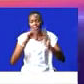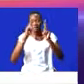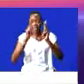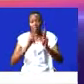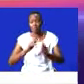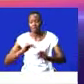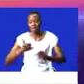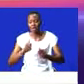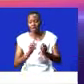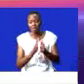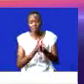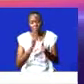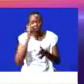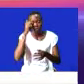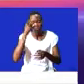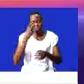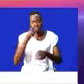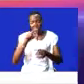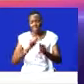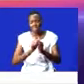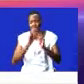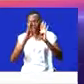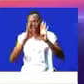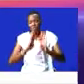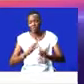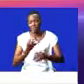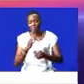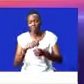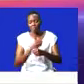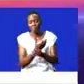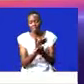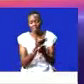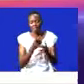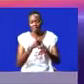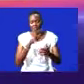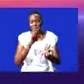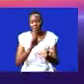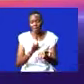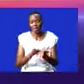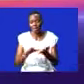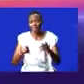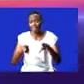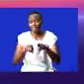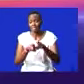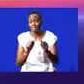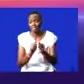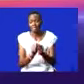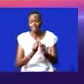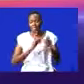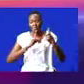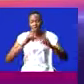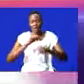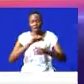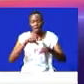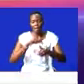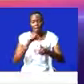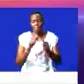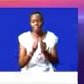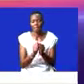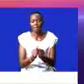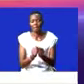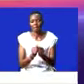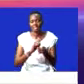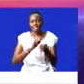leka mar miyo maino chenro mar loso mwandu kod gik mawuok e Nam Lolwe kaachiel gi twak e weche goeko mago